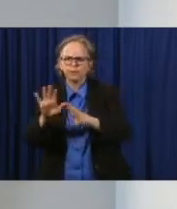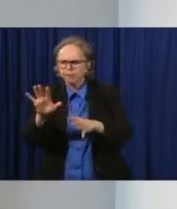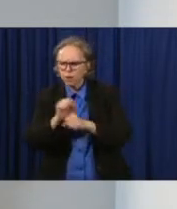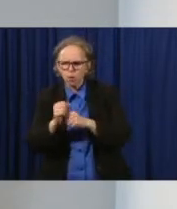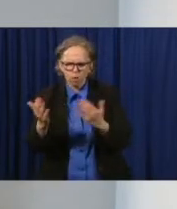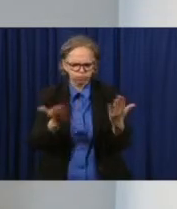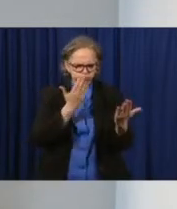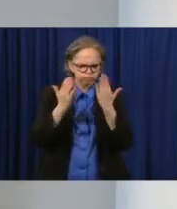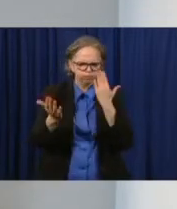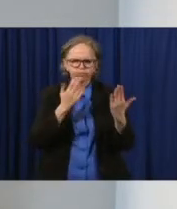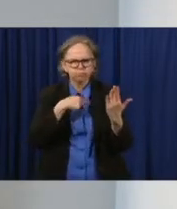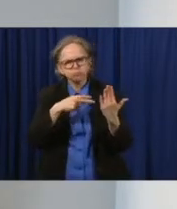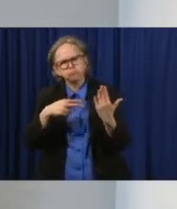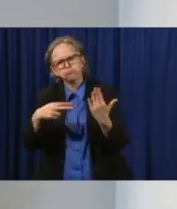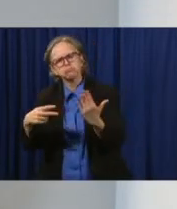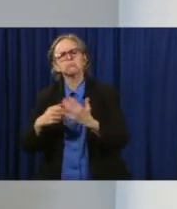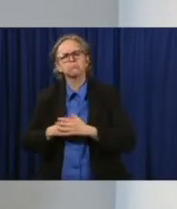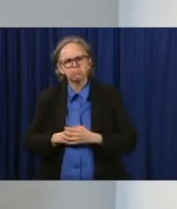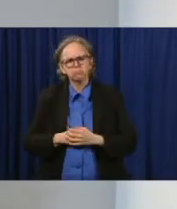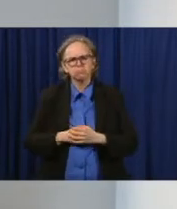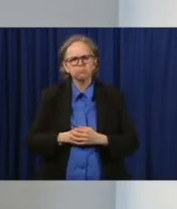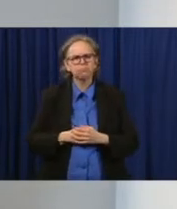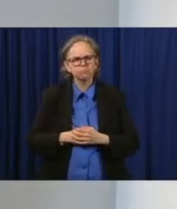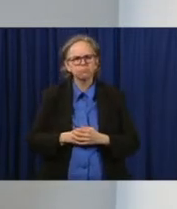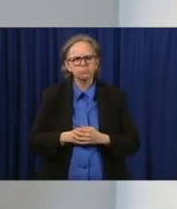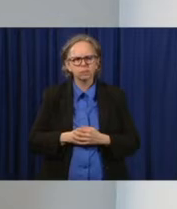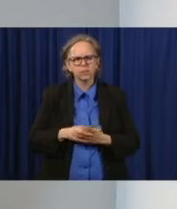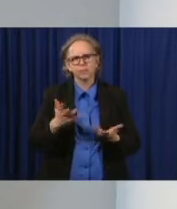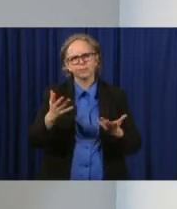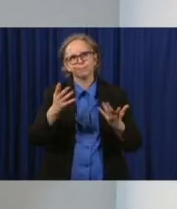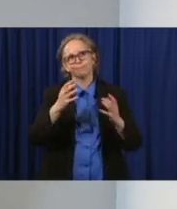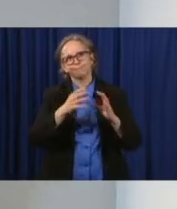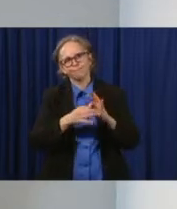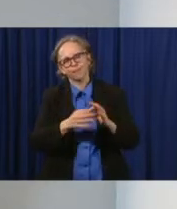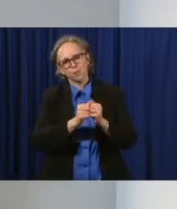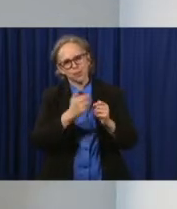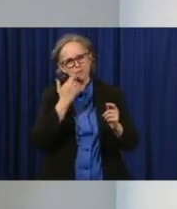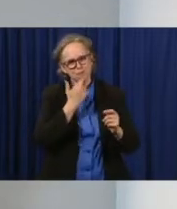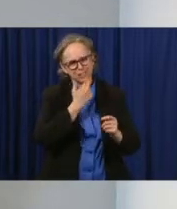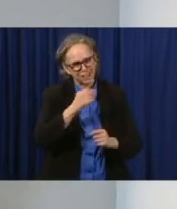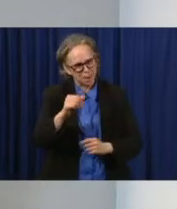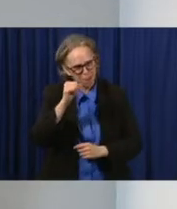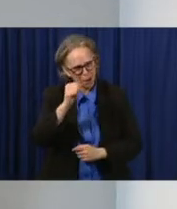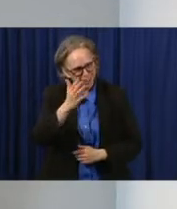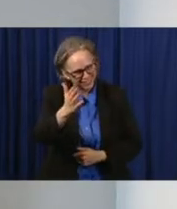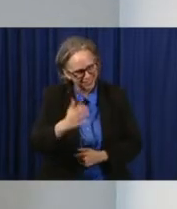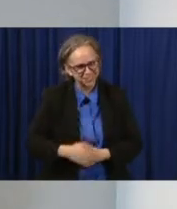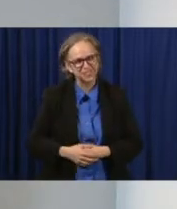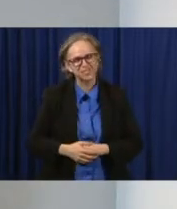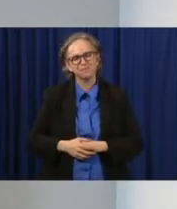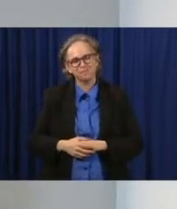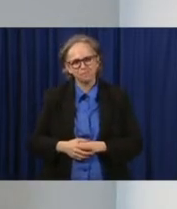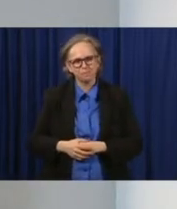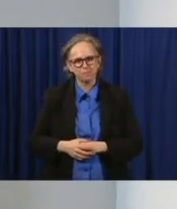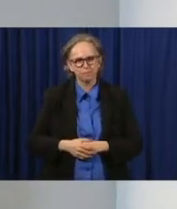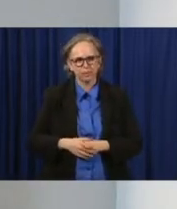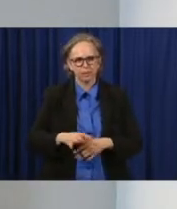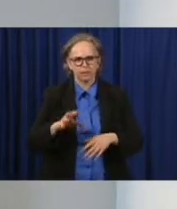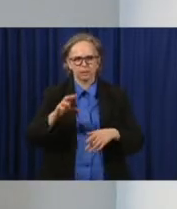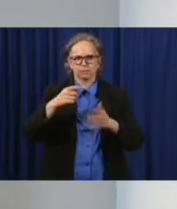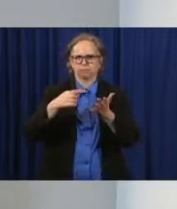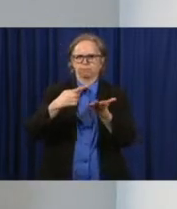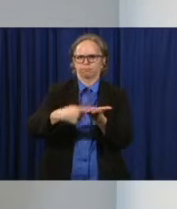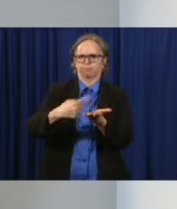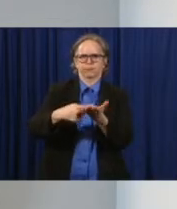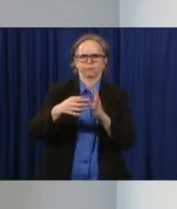one that I want to talk about today, which is the work group on restaurants and bars and the compliance issues that arose over